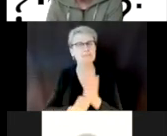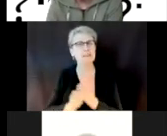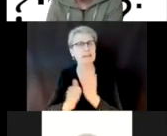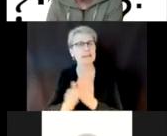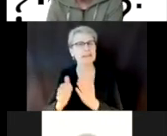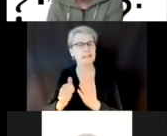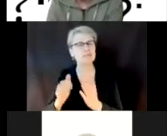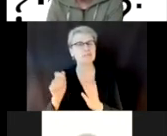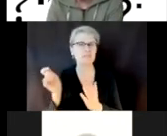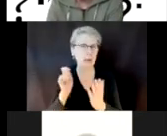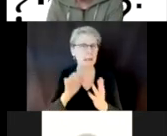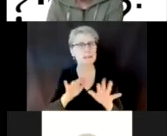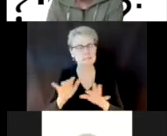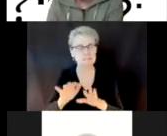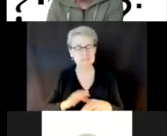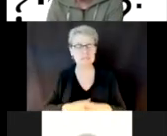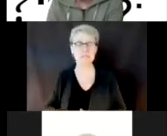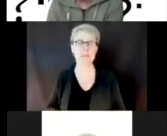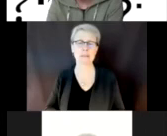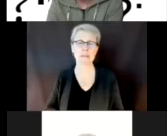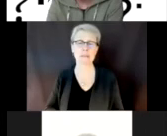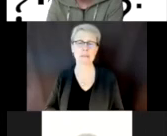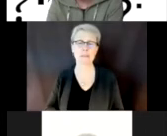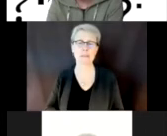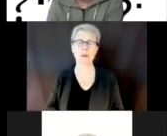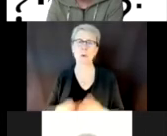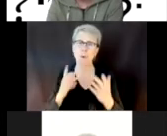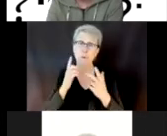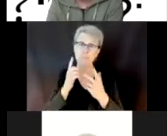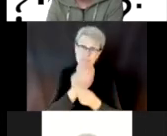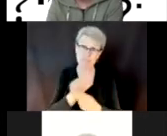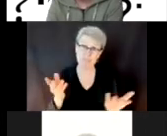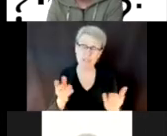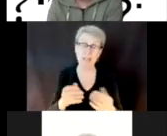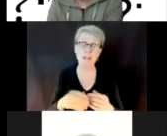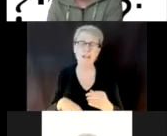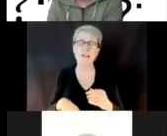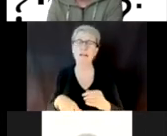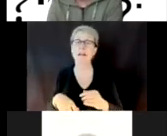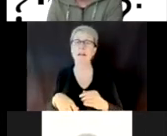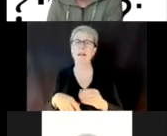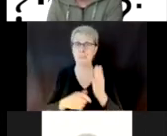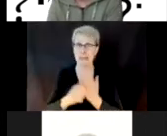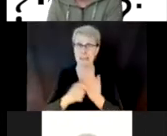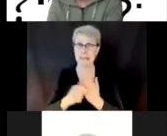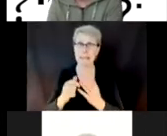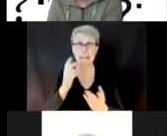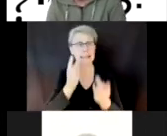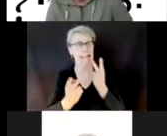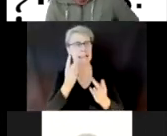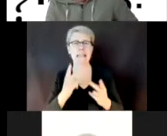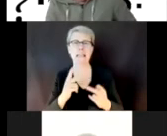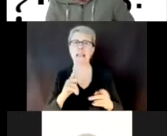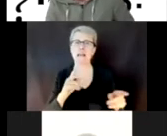we found, and I should put this out to the audience, what we found back then was that they got very little